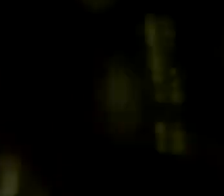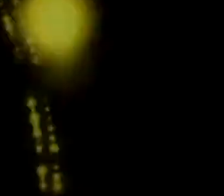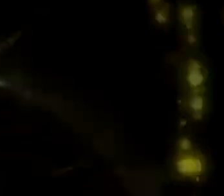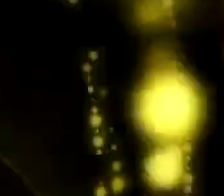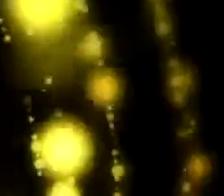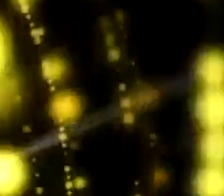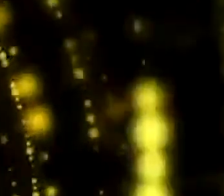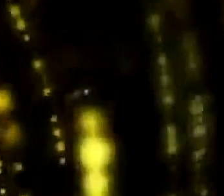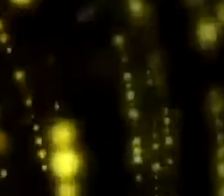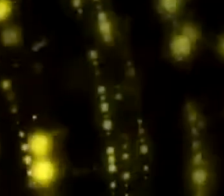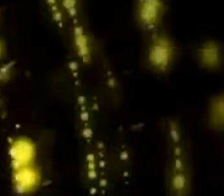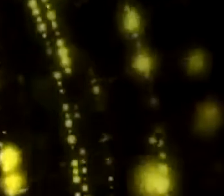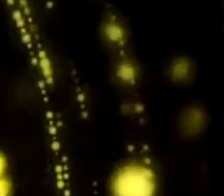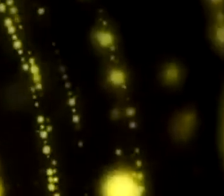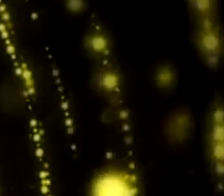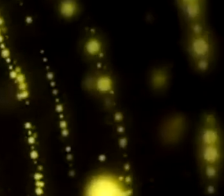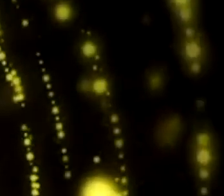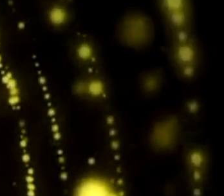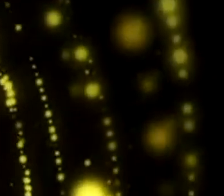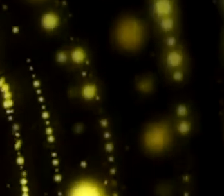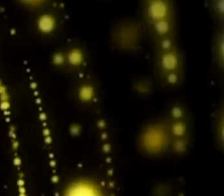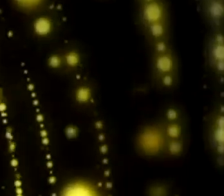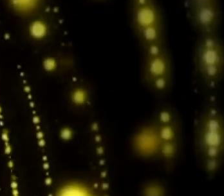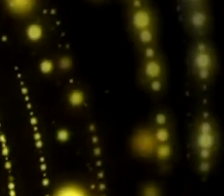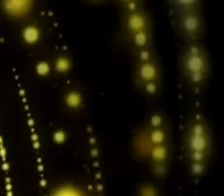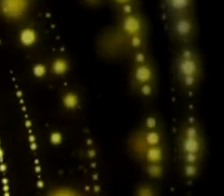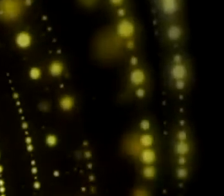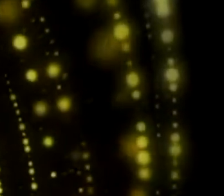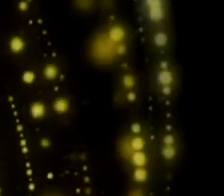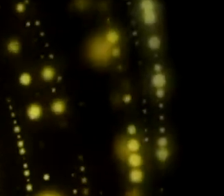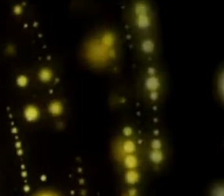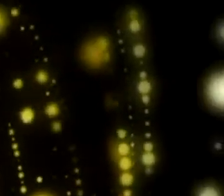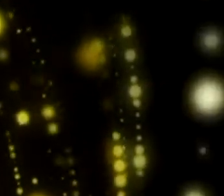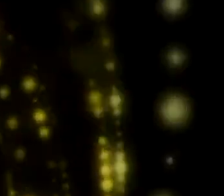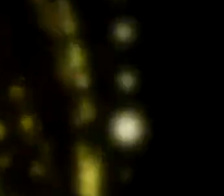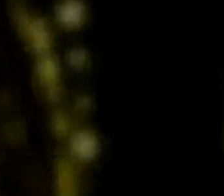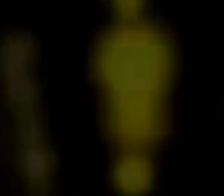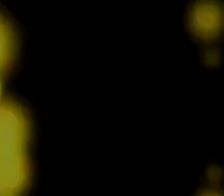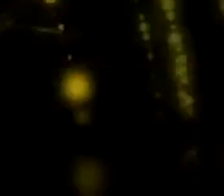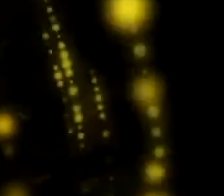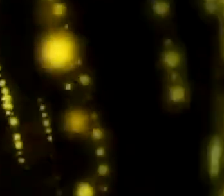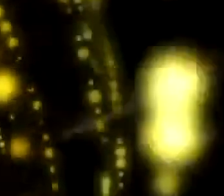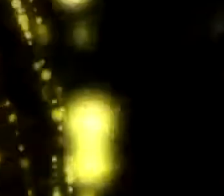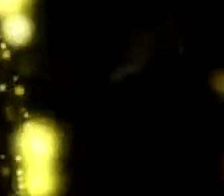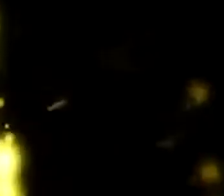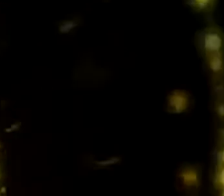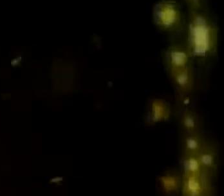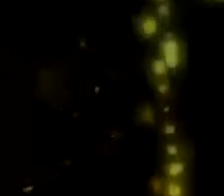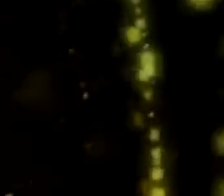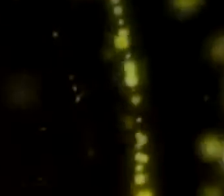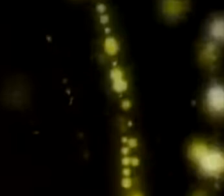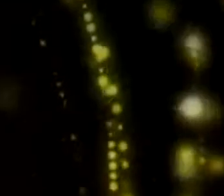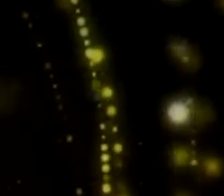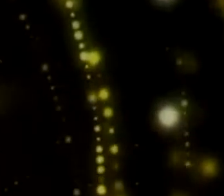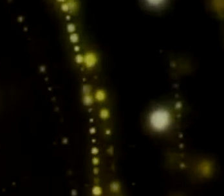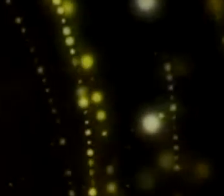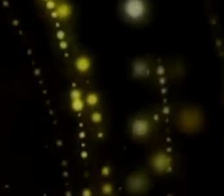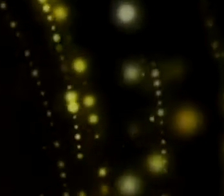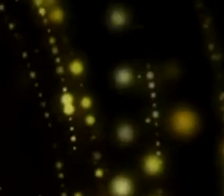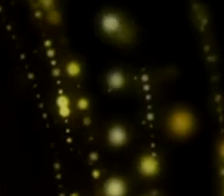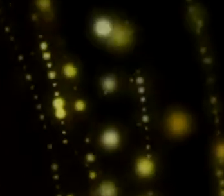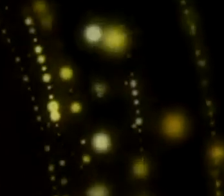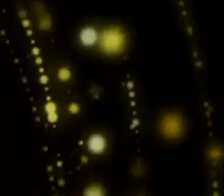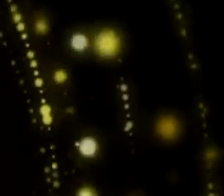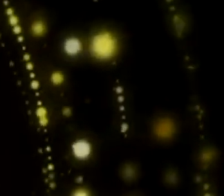All right, so we're gonna continue talking about broadcasting the future, and in that vein, we're gonna